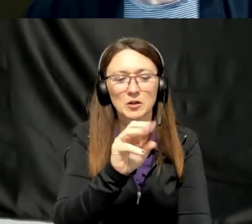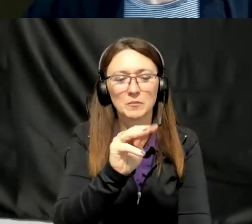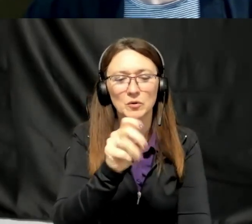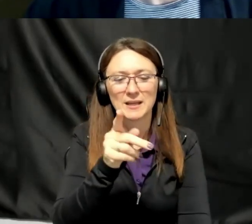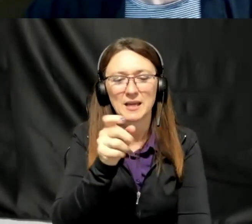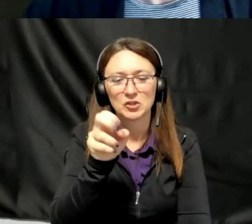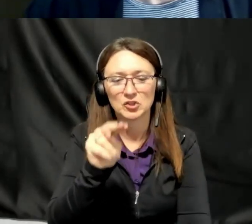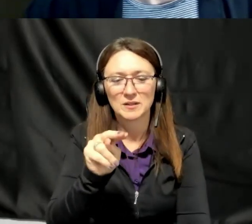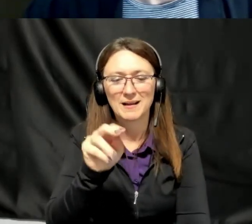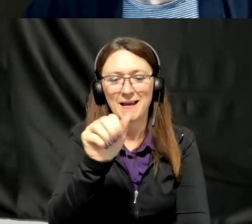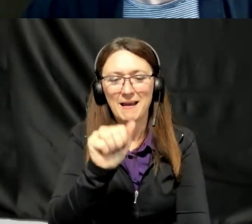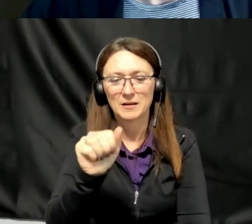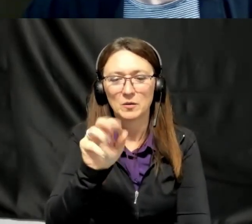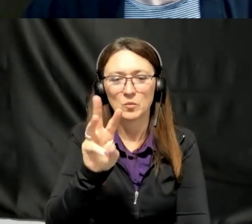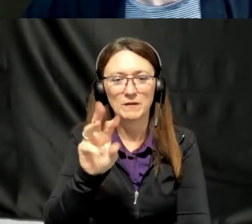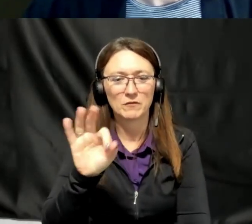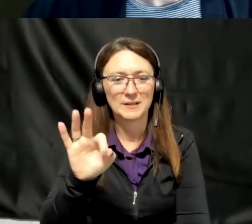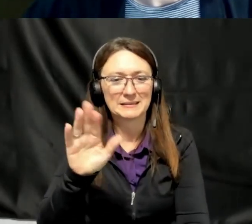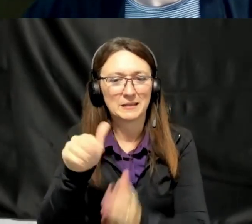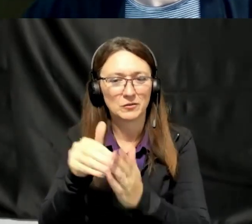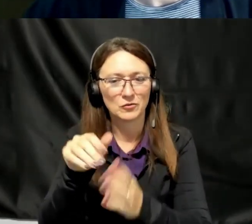communications@wavefrontcenter.ca. Absolutely. Yep.